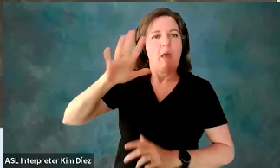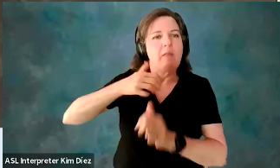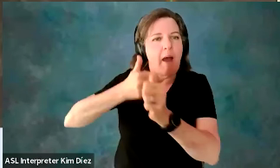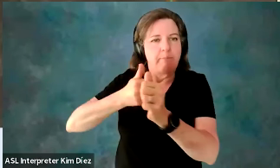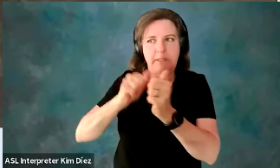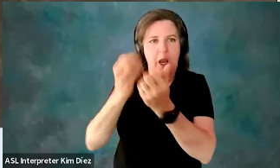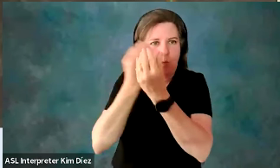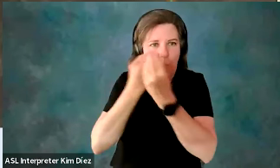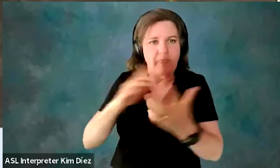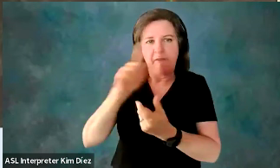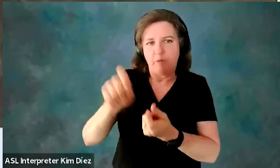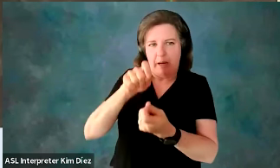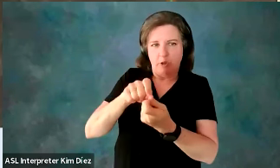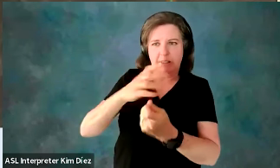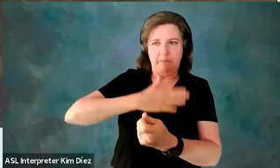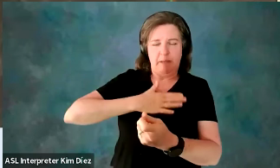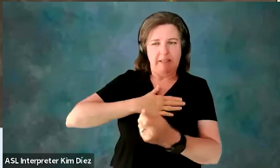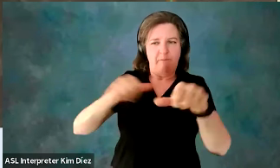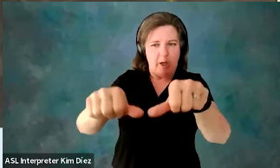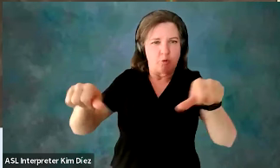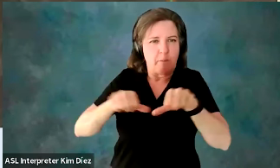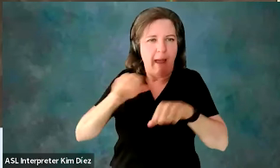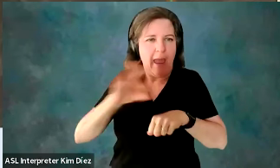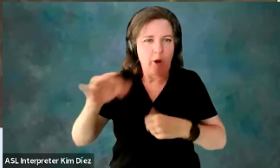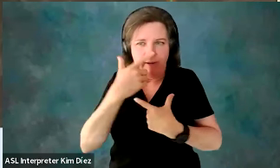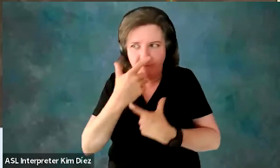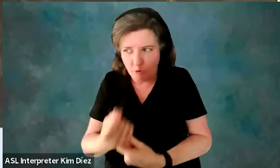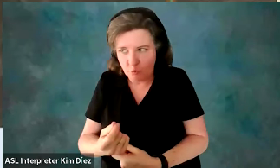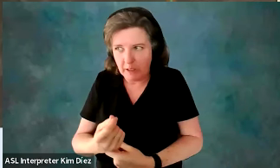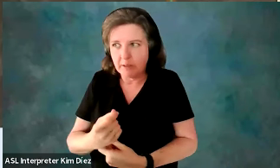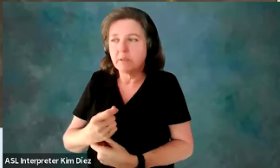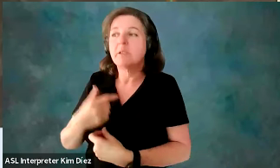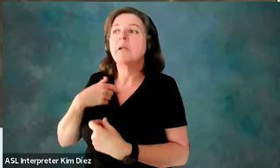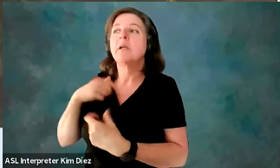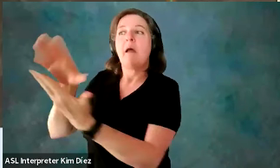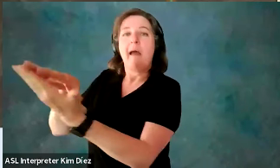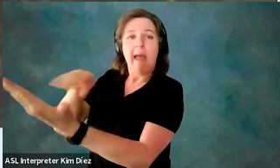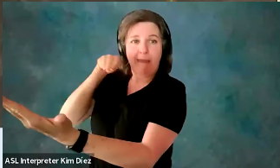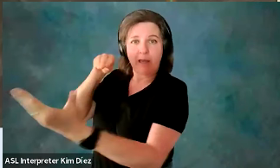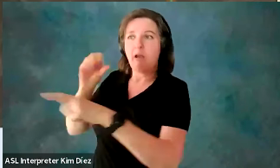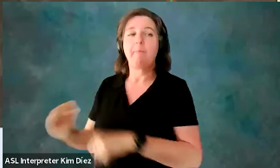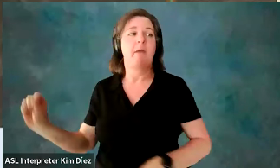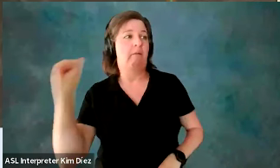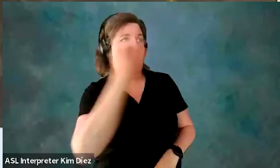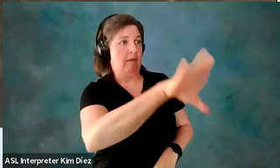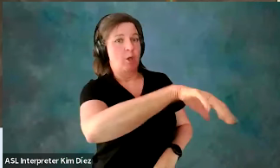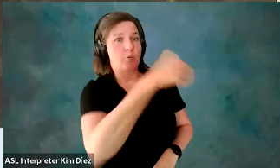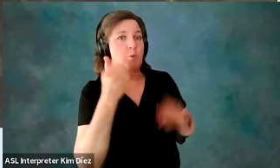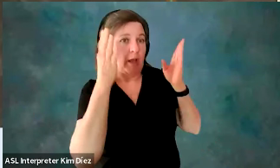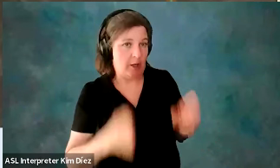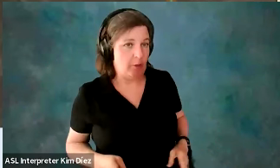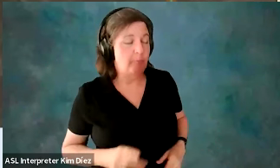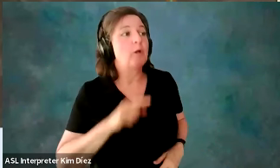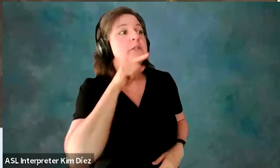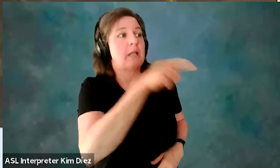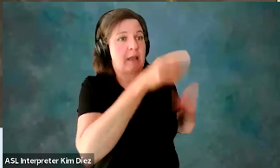the information of my area of interest, and I can copy this link information and send it to somebody else, and